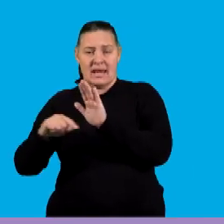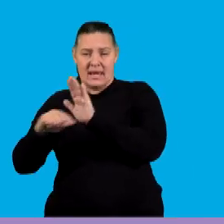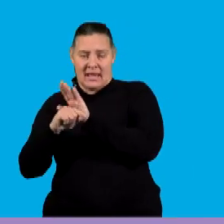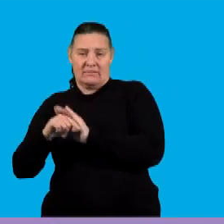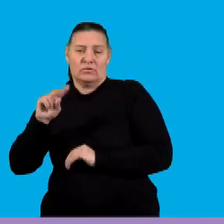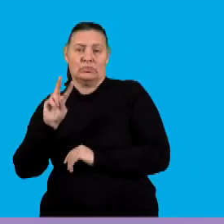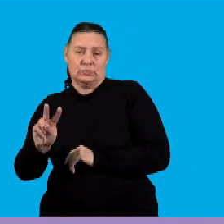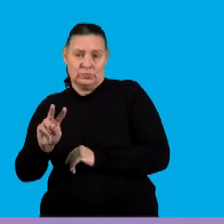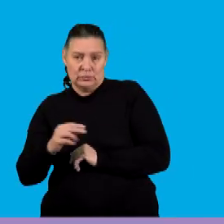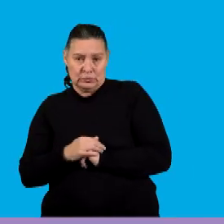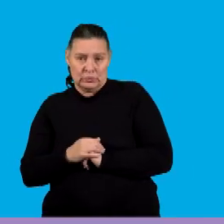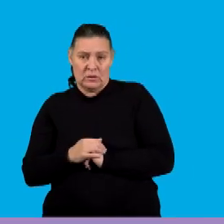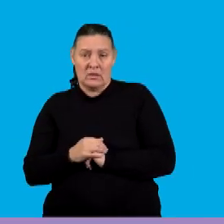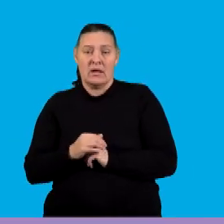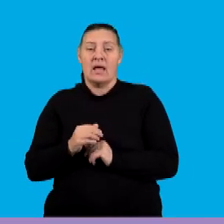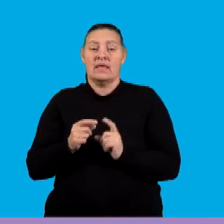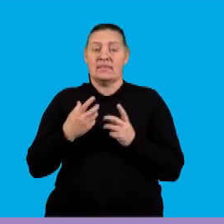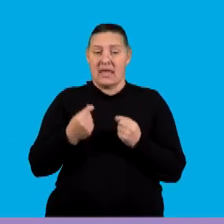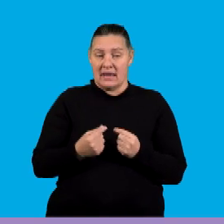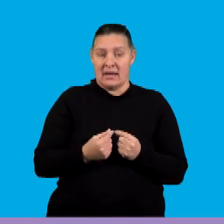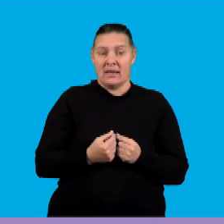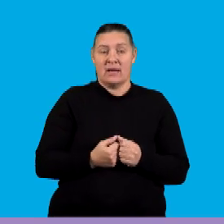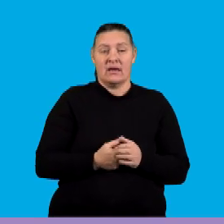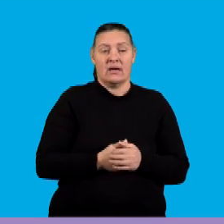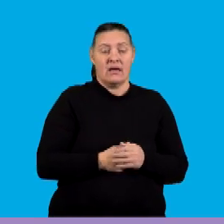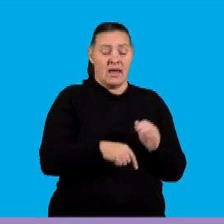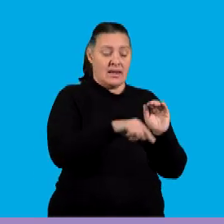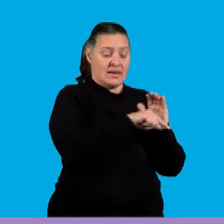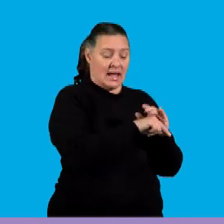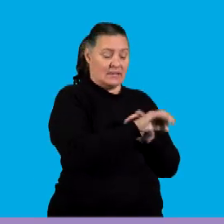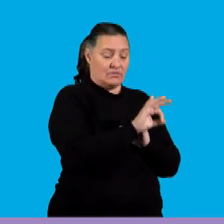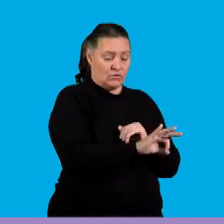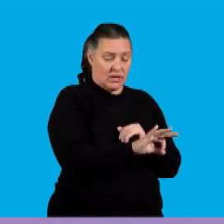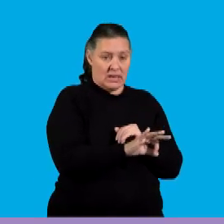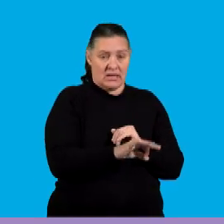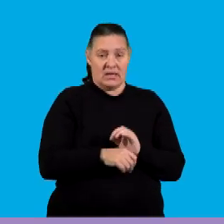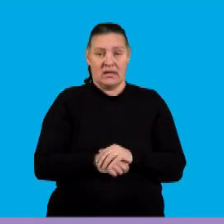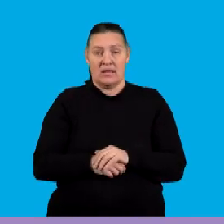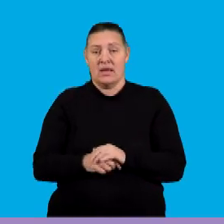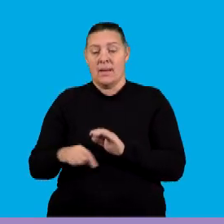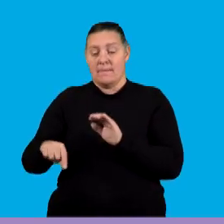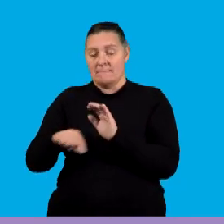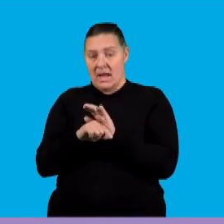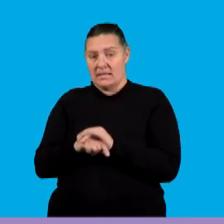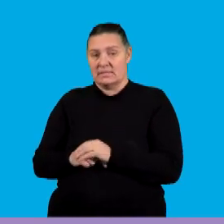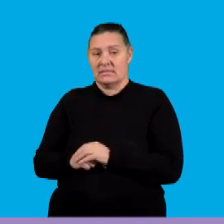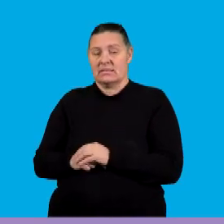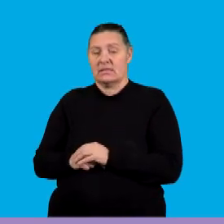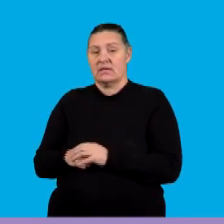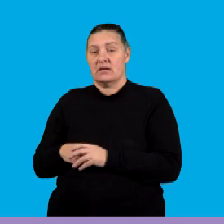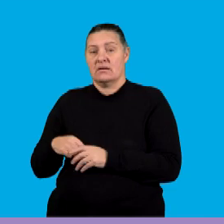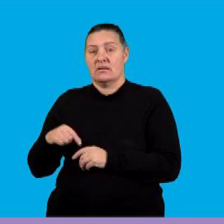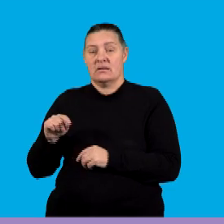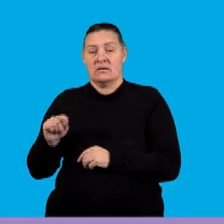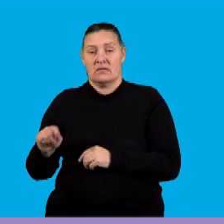-2. And we are going to divide this by the -3 minus